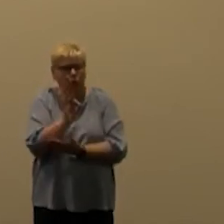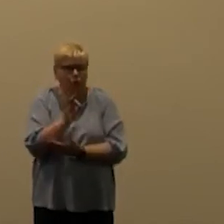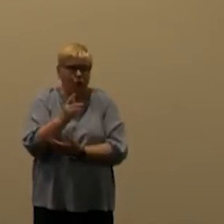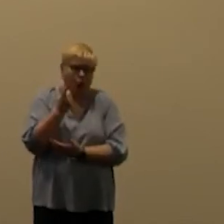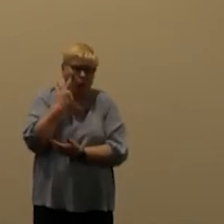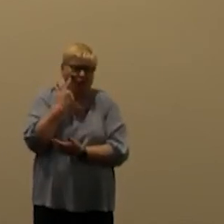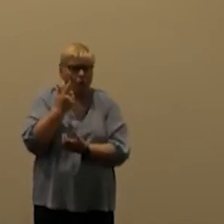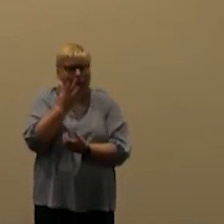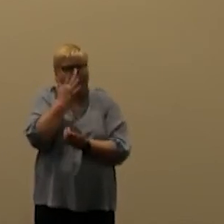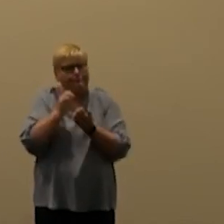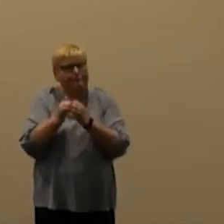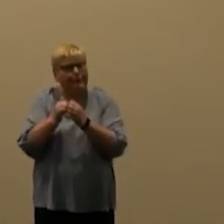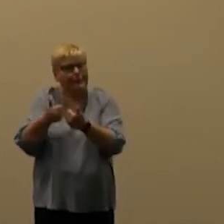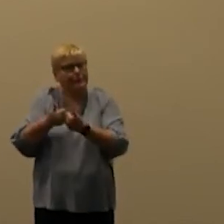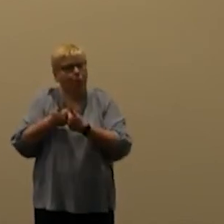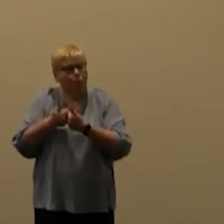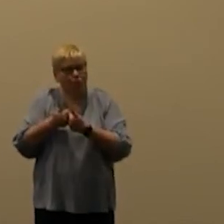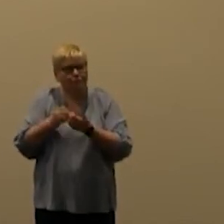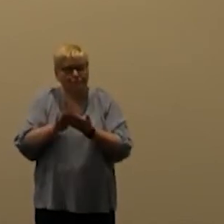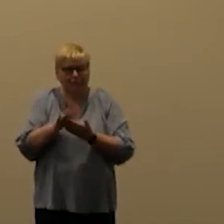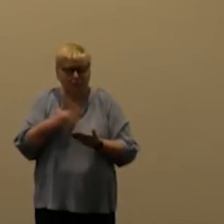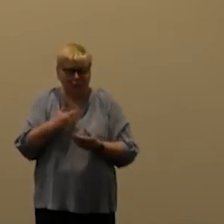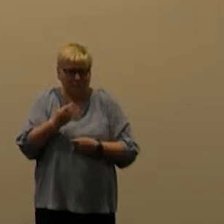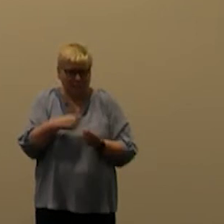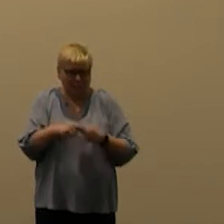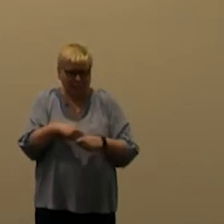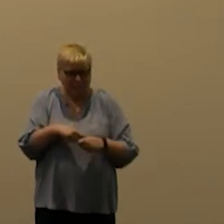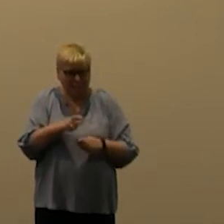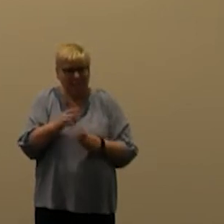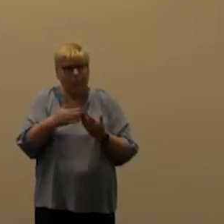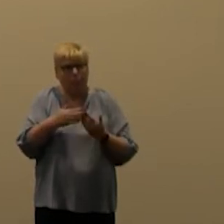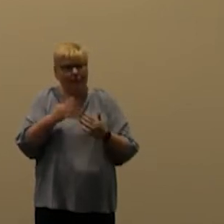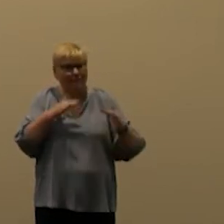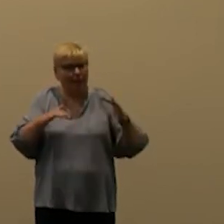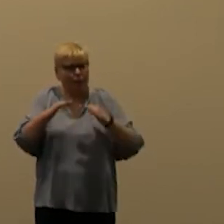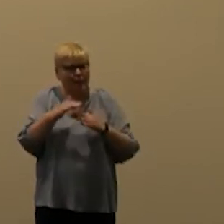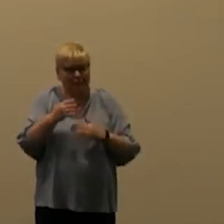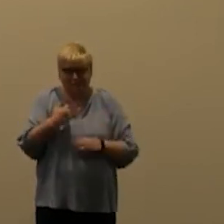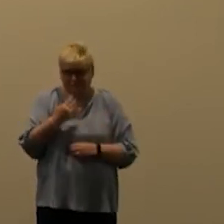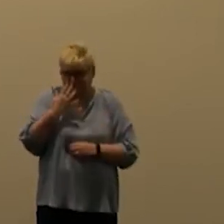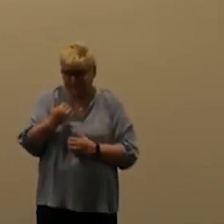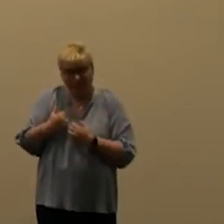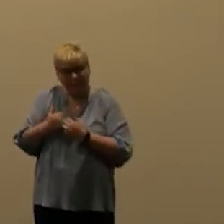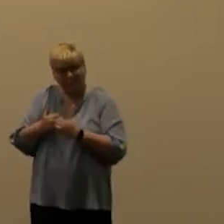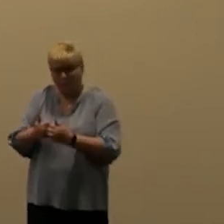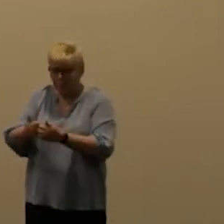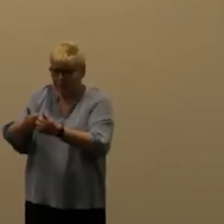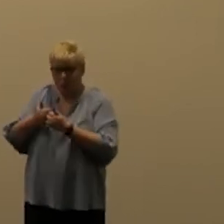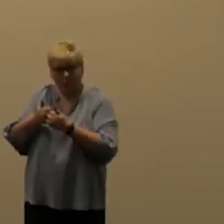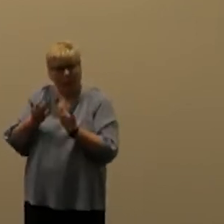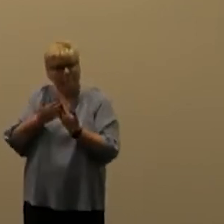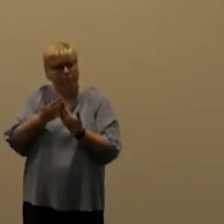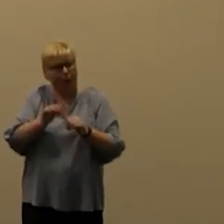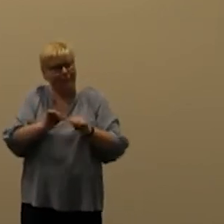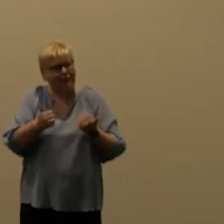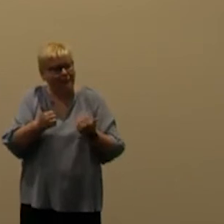support. So actually we're creating an environment where peer-to-peer support is far more effective, and they then